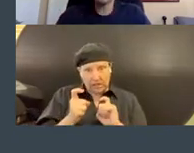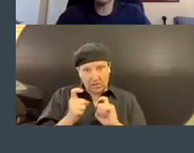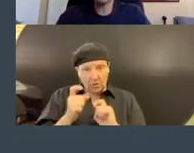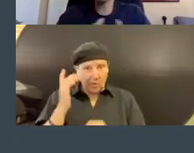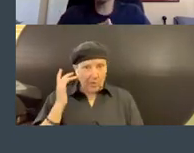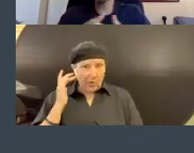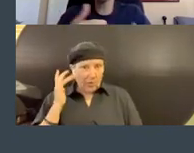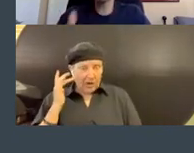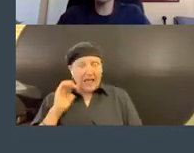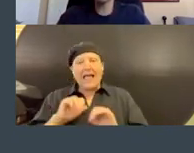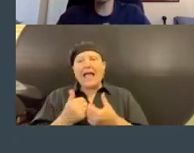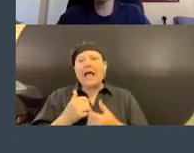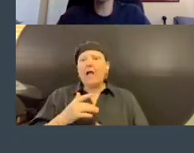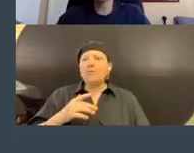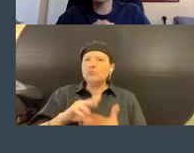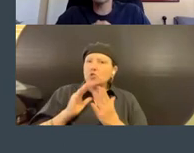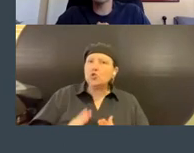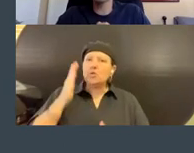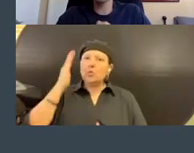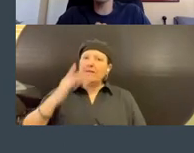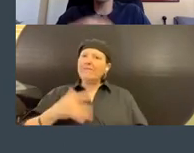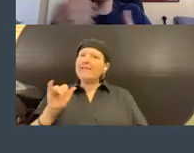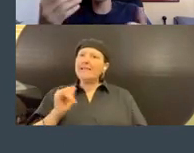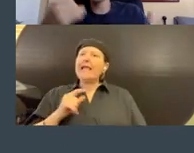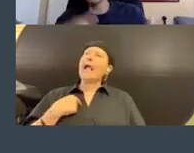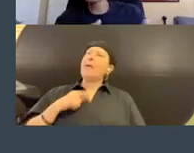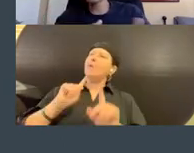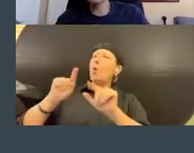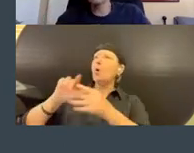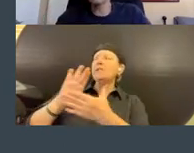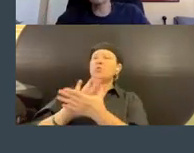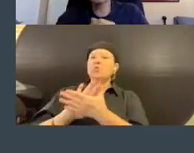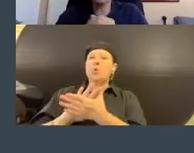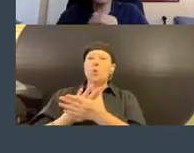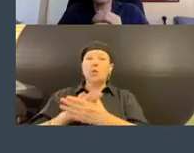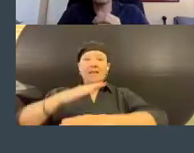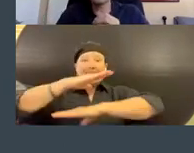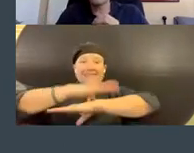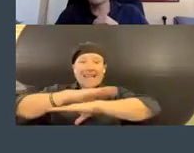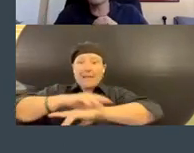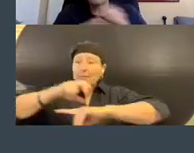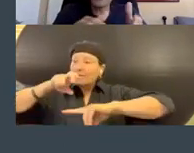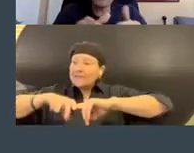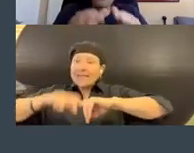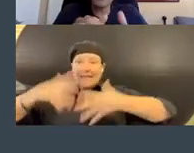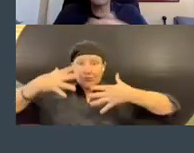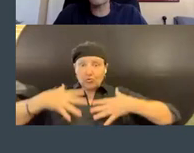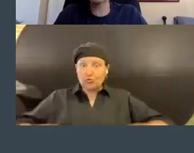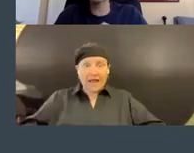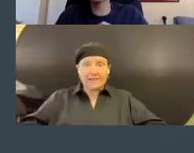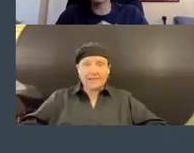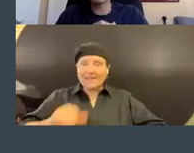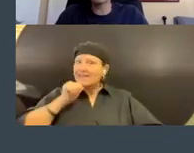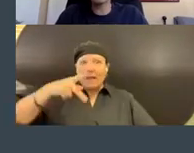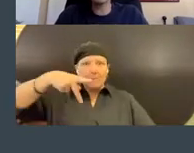should be at a table, you should be sitting up, you know, you should be dressed and not in your PJs, even though you're at home. We understand,